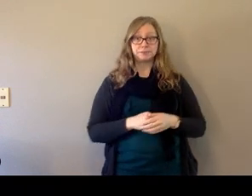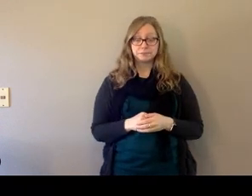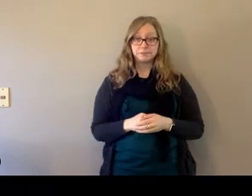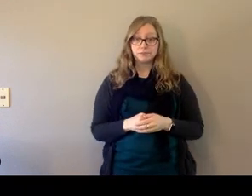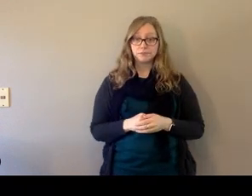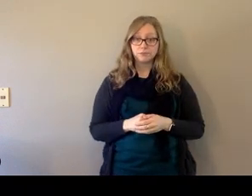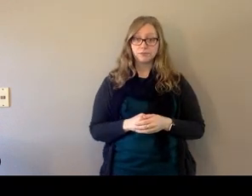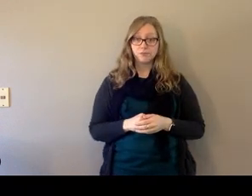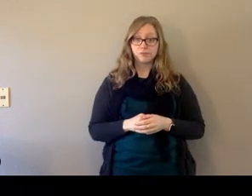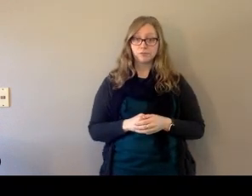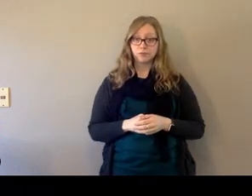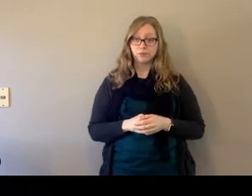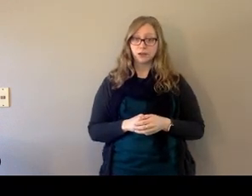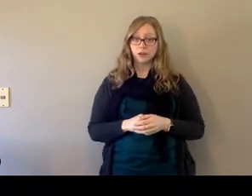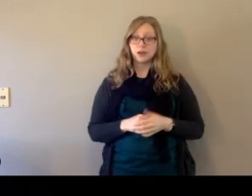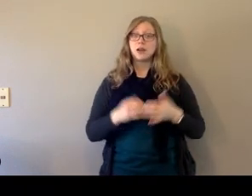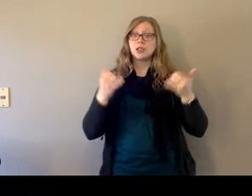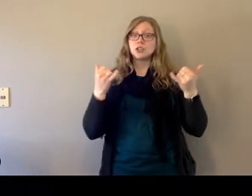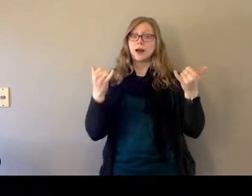that I now have